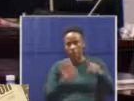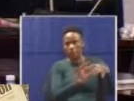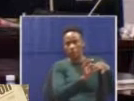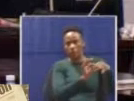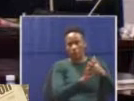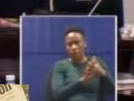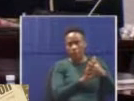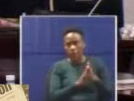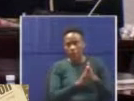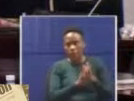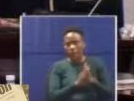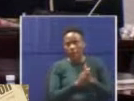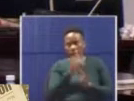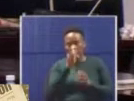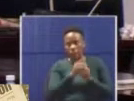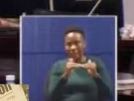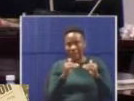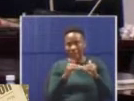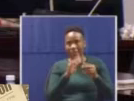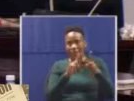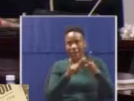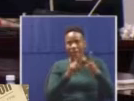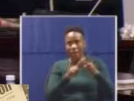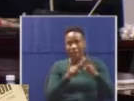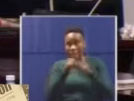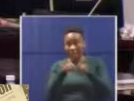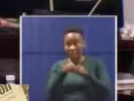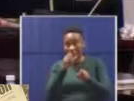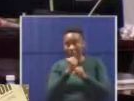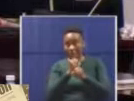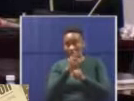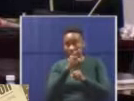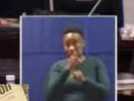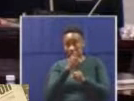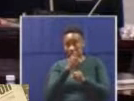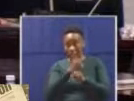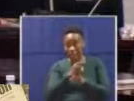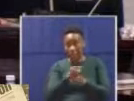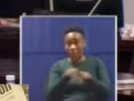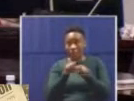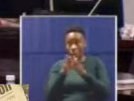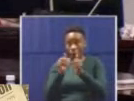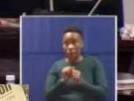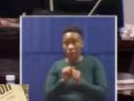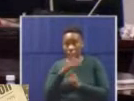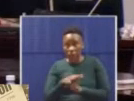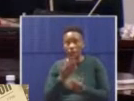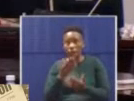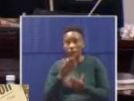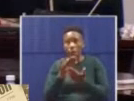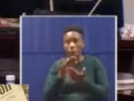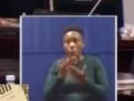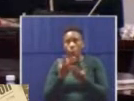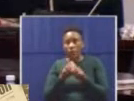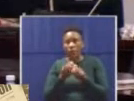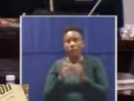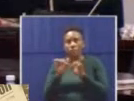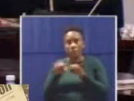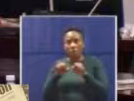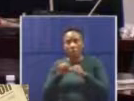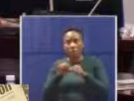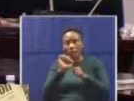and the forums, and that was covered by my colleague and responded to you. So if I may, with your permission, then ask about an issue you raised